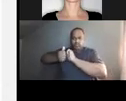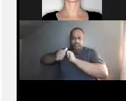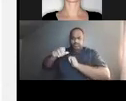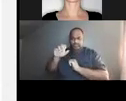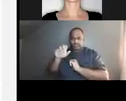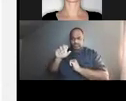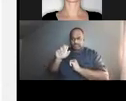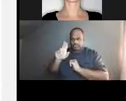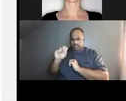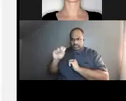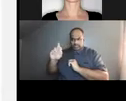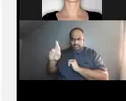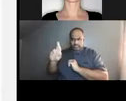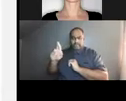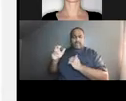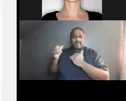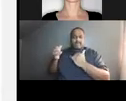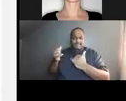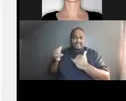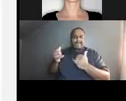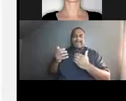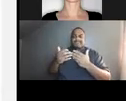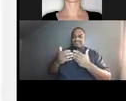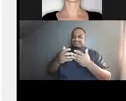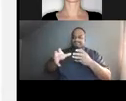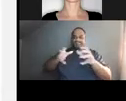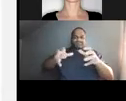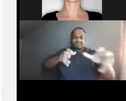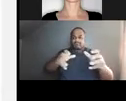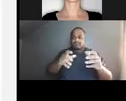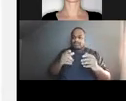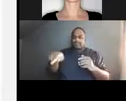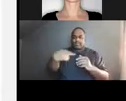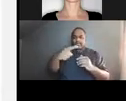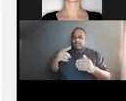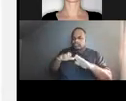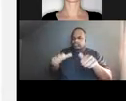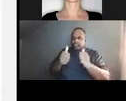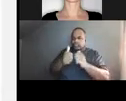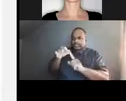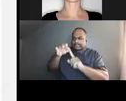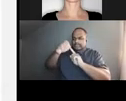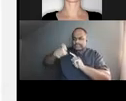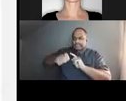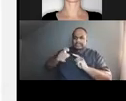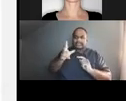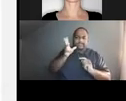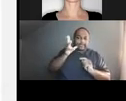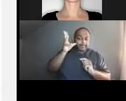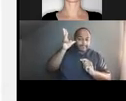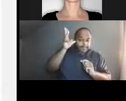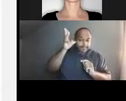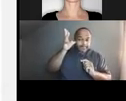asking parents of children with special needs, parents of their classmates and